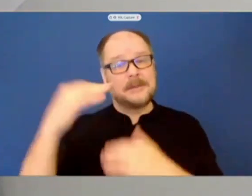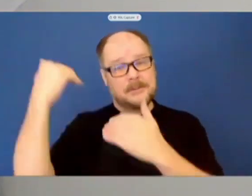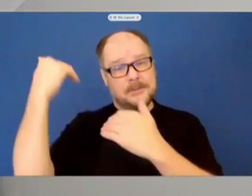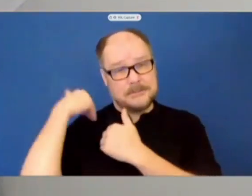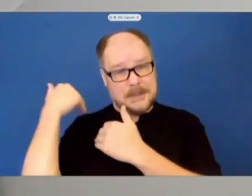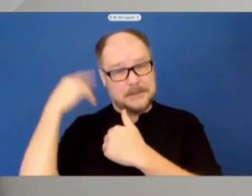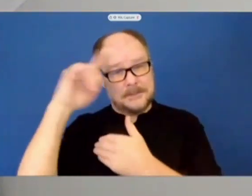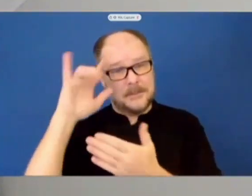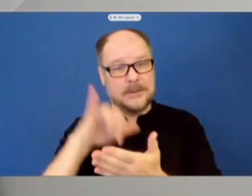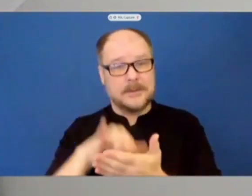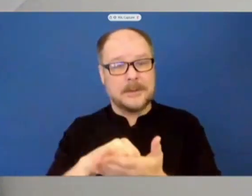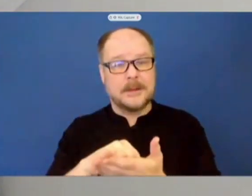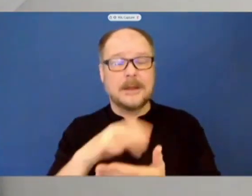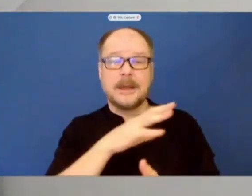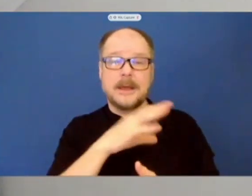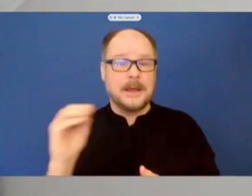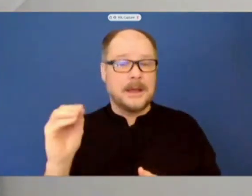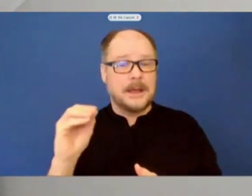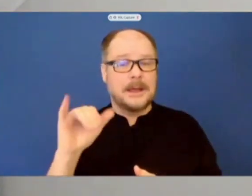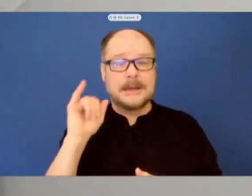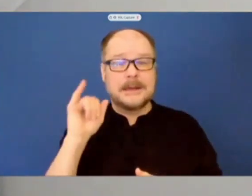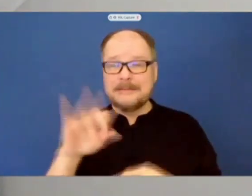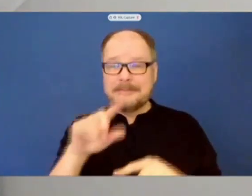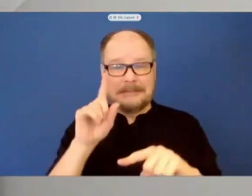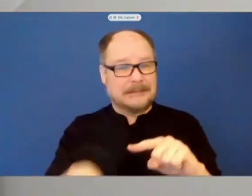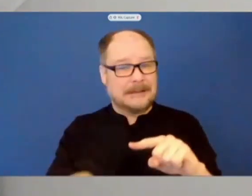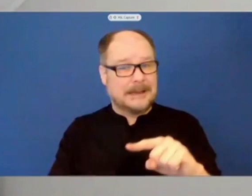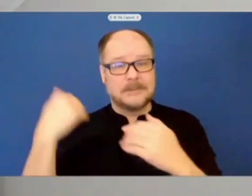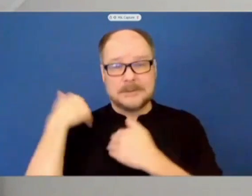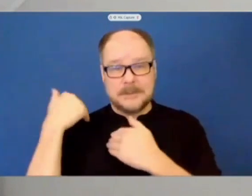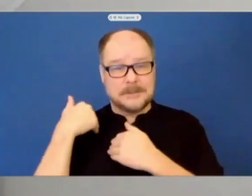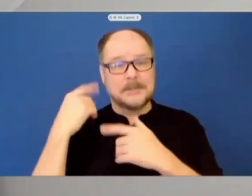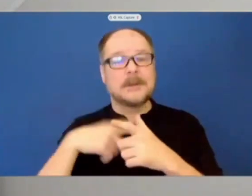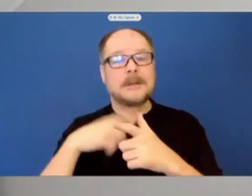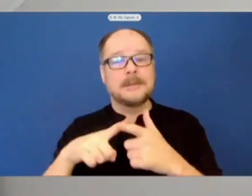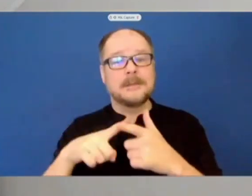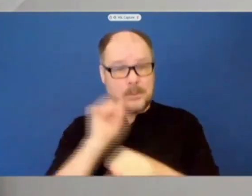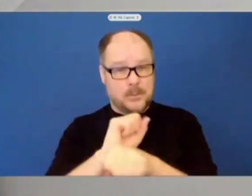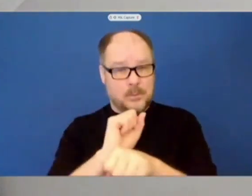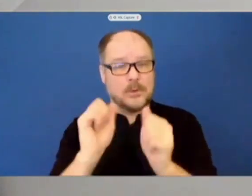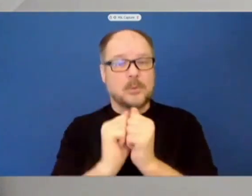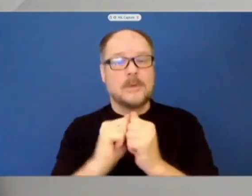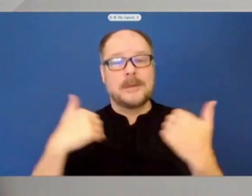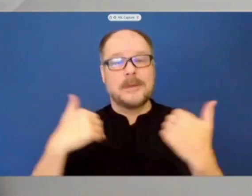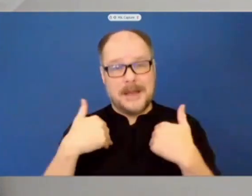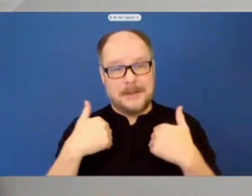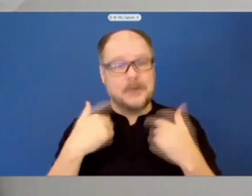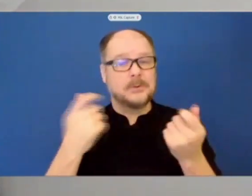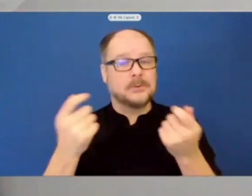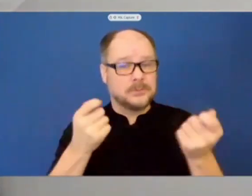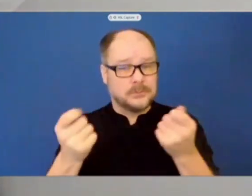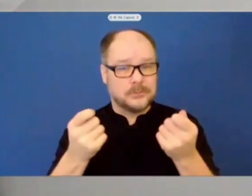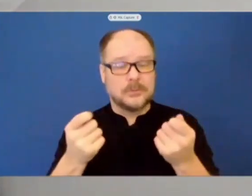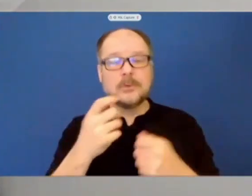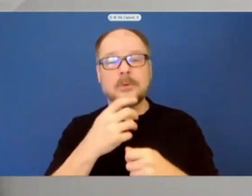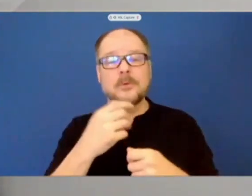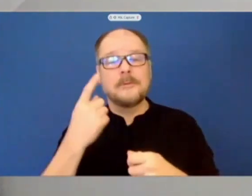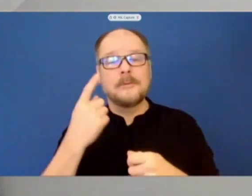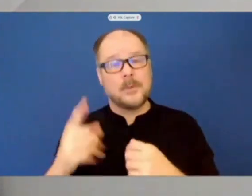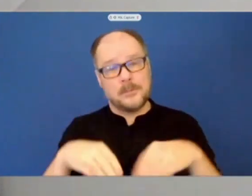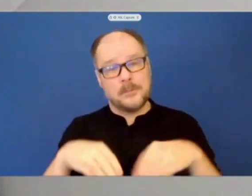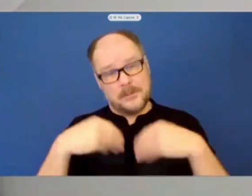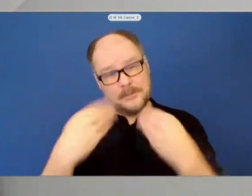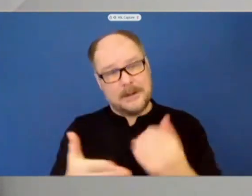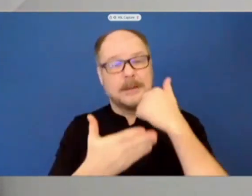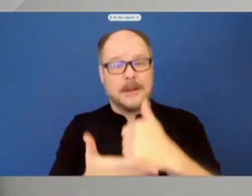if they aren't able to do that, we are working with Animal Care and Control to also provide assistance for